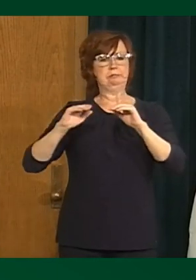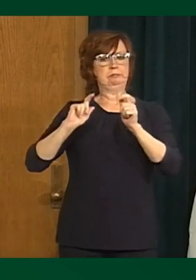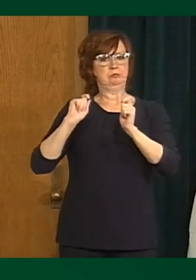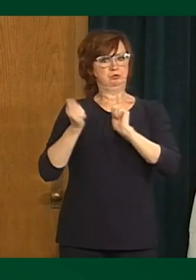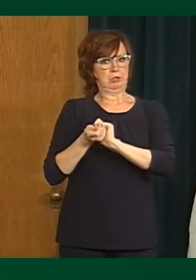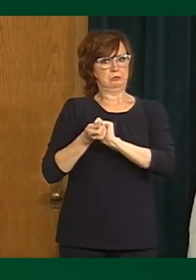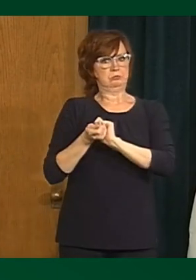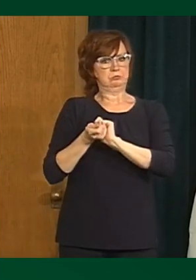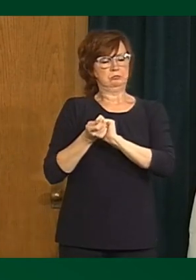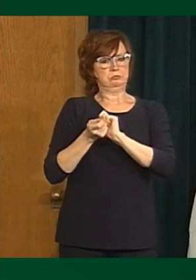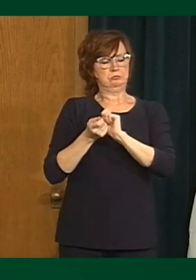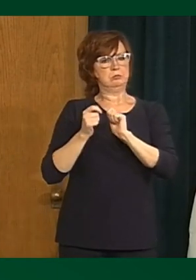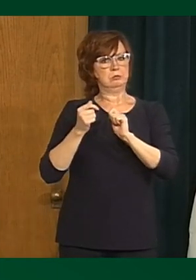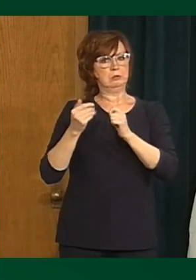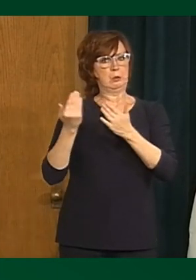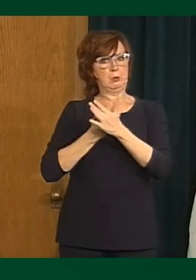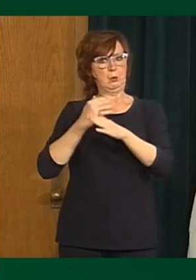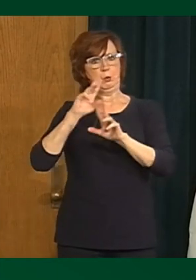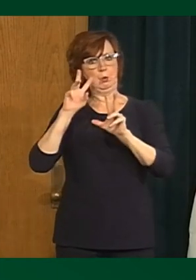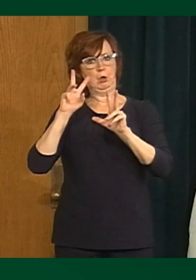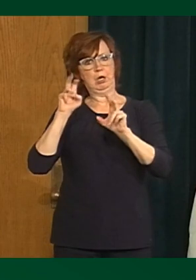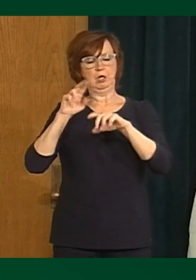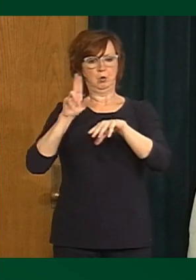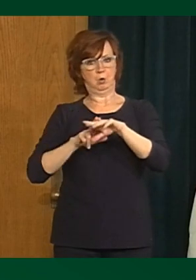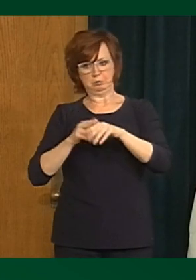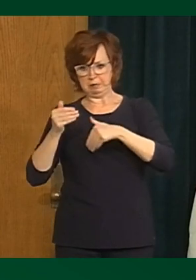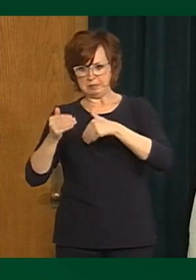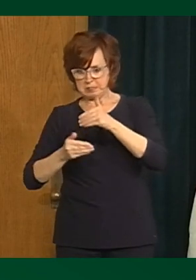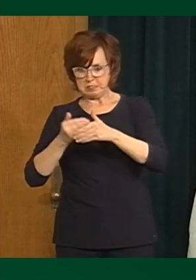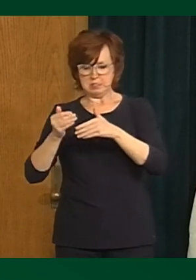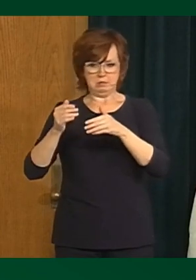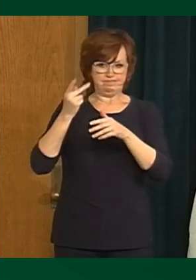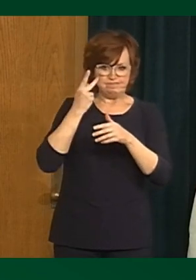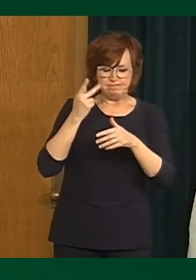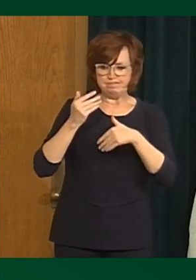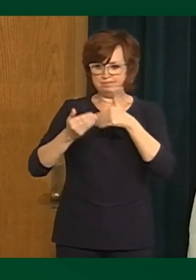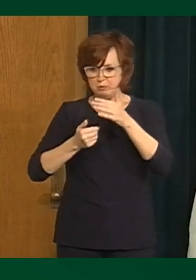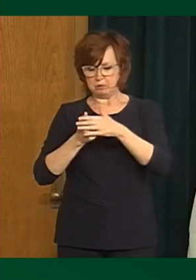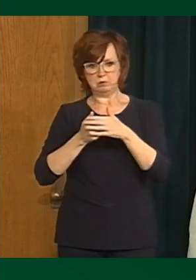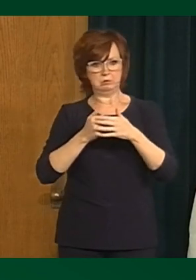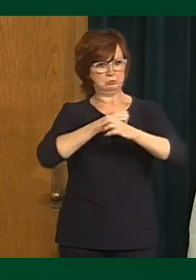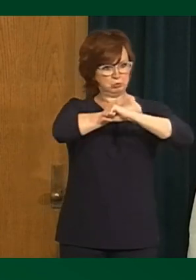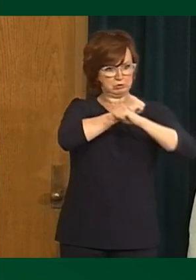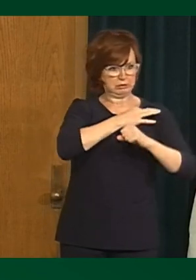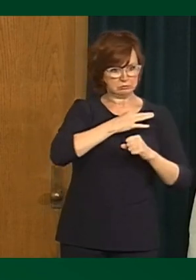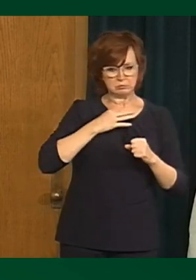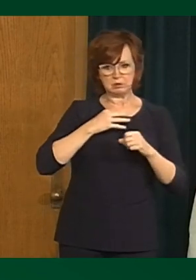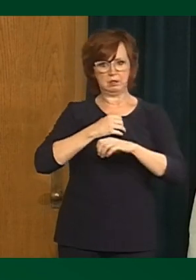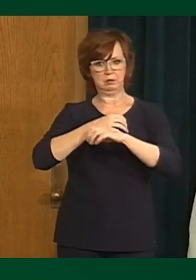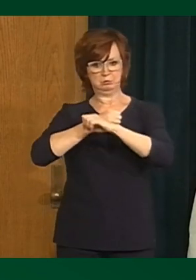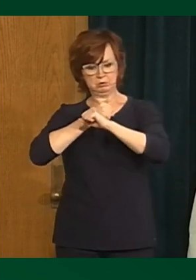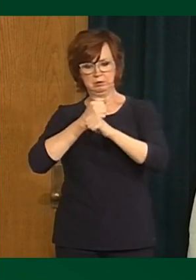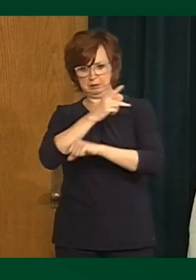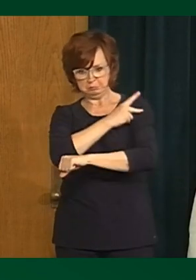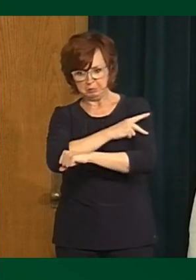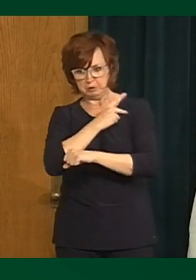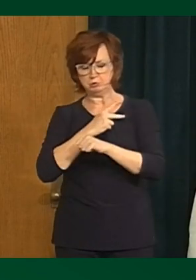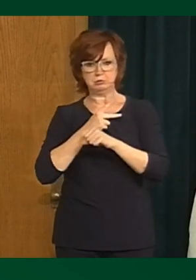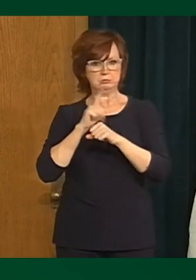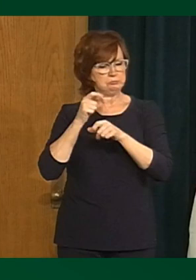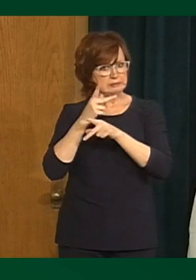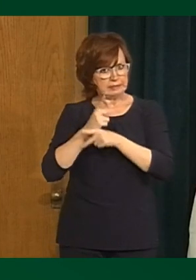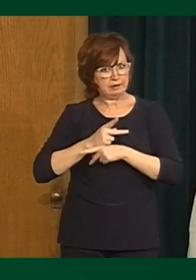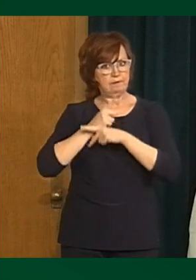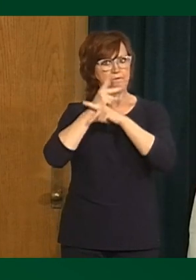was prior to the pandemic because of the additional measures that we'll have to put in place to protect both patients and staff. In most locations, this will